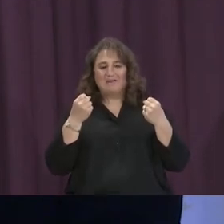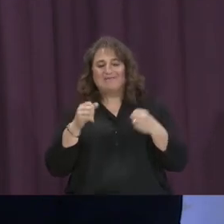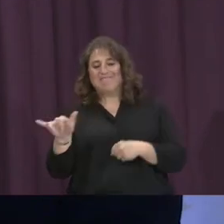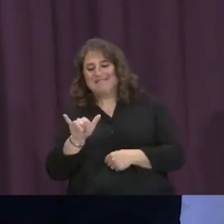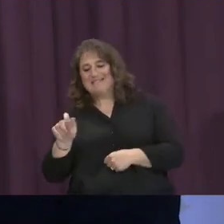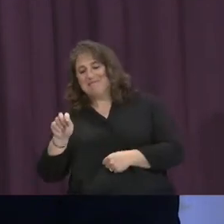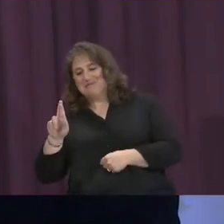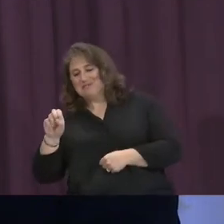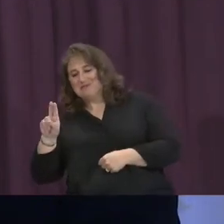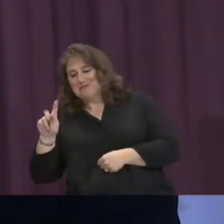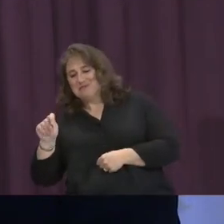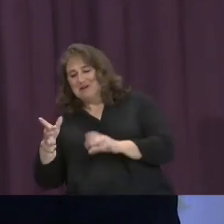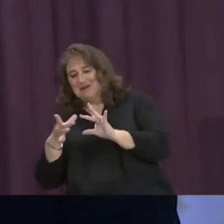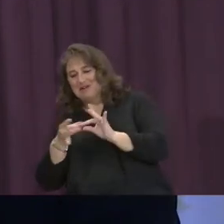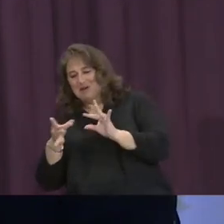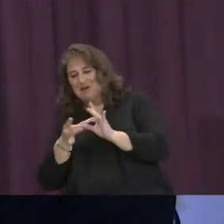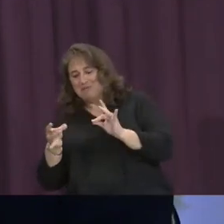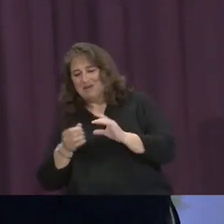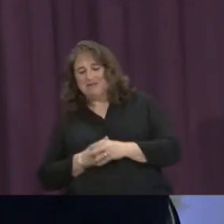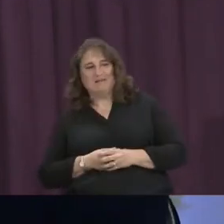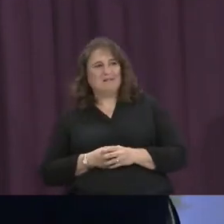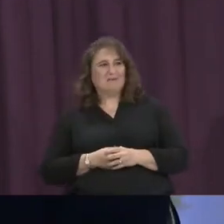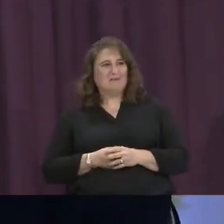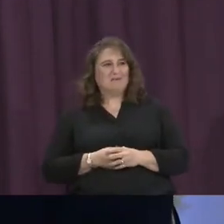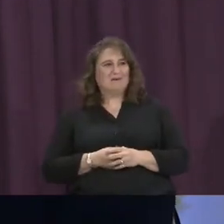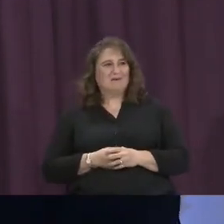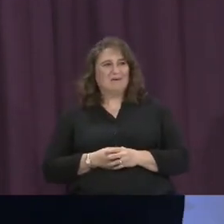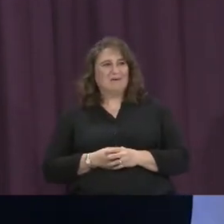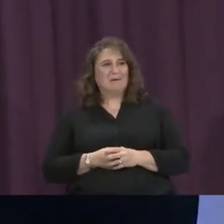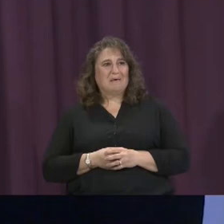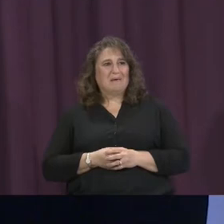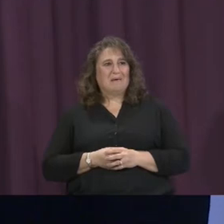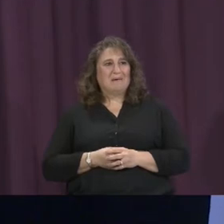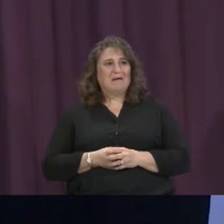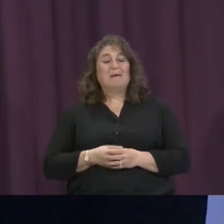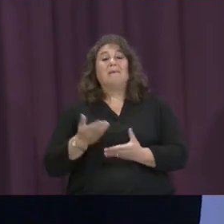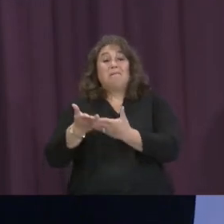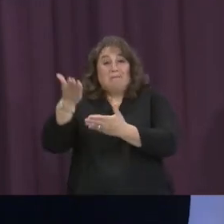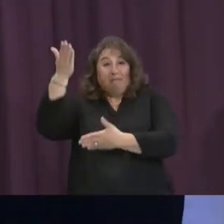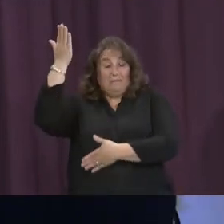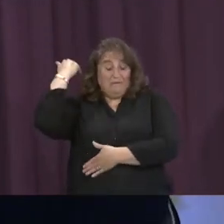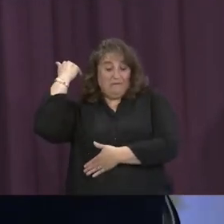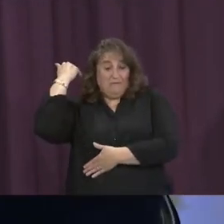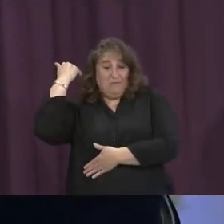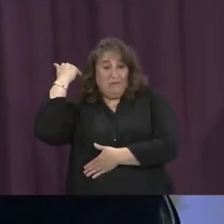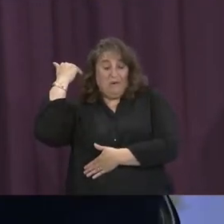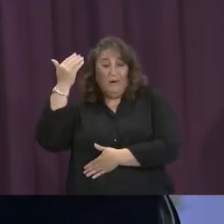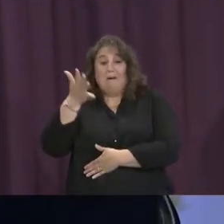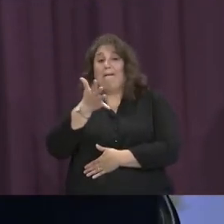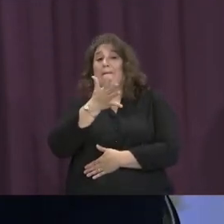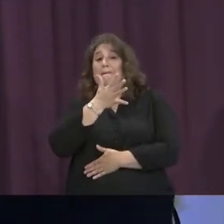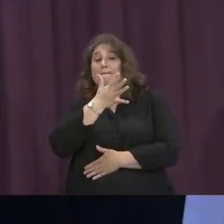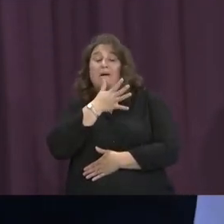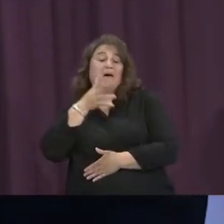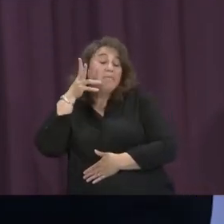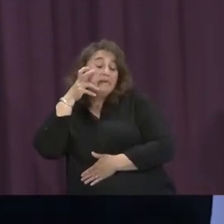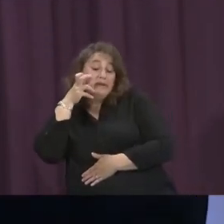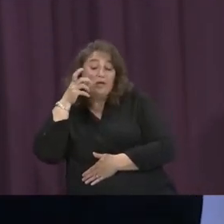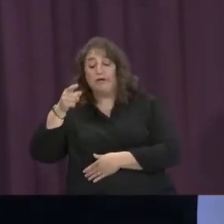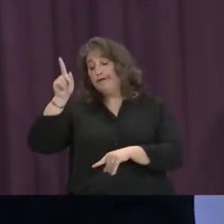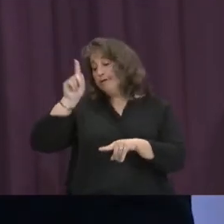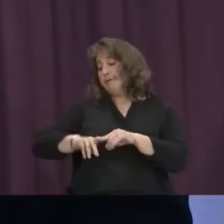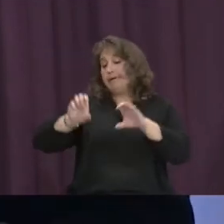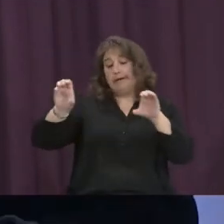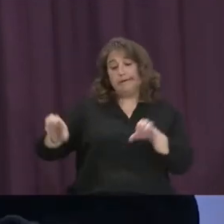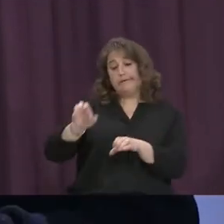Um, or you might, there, I'm sure she's been told that she can't do things because she's a certain age or she has a certain health